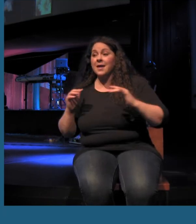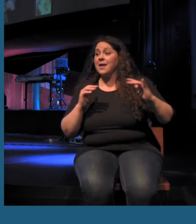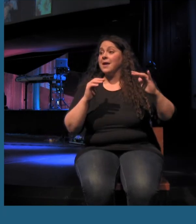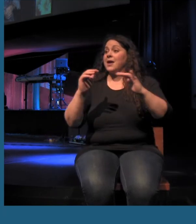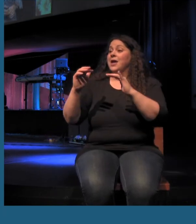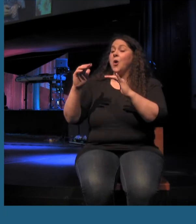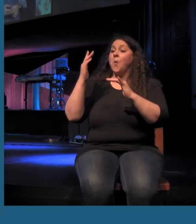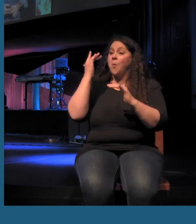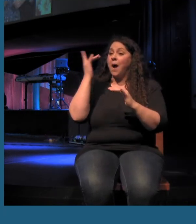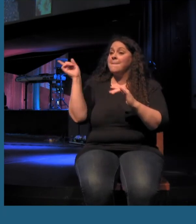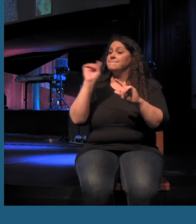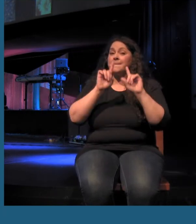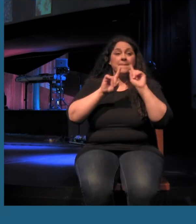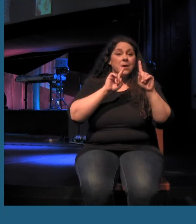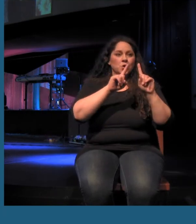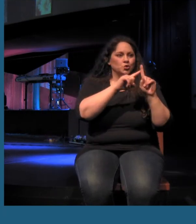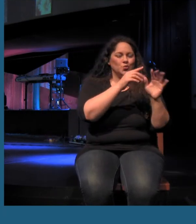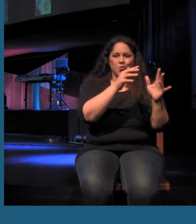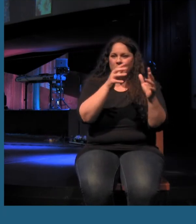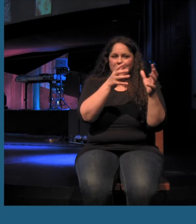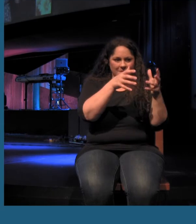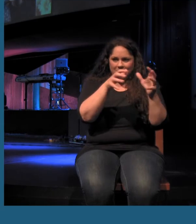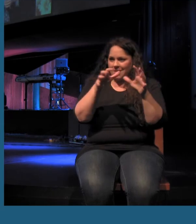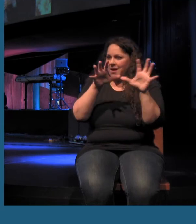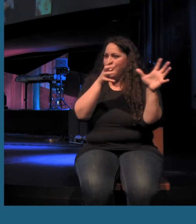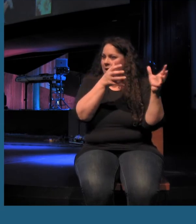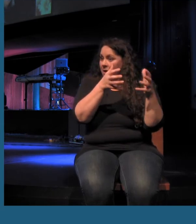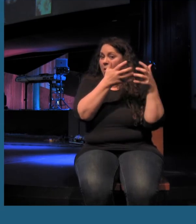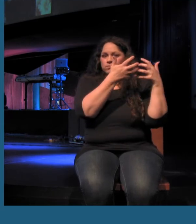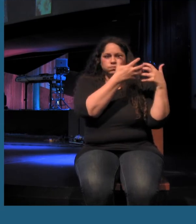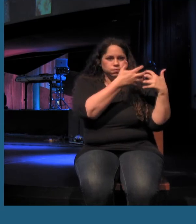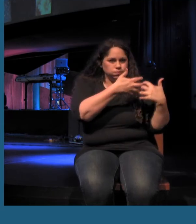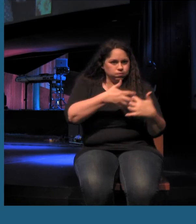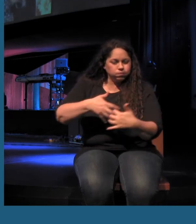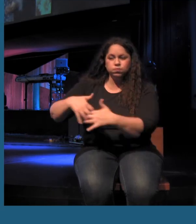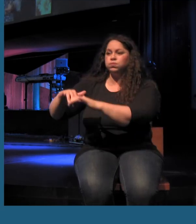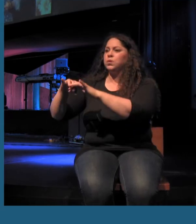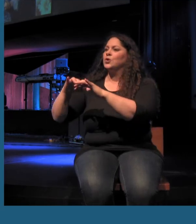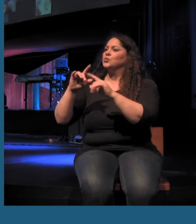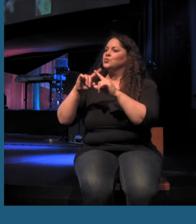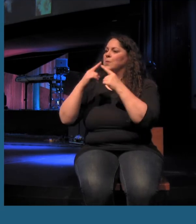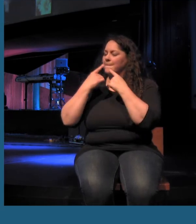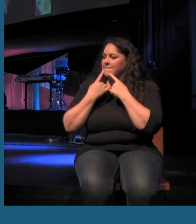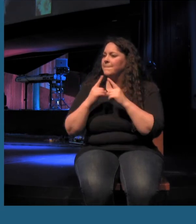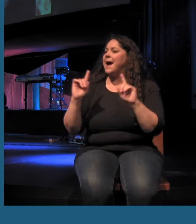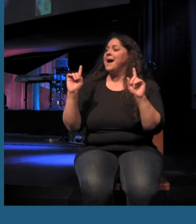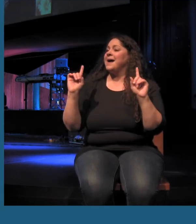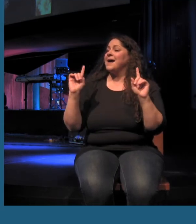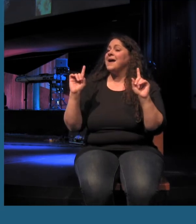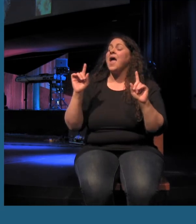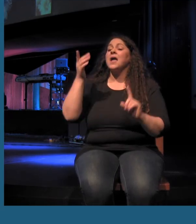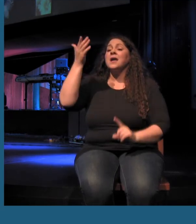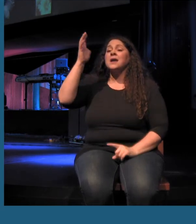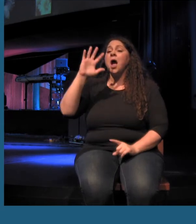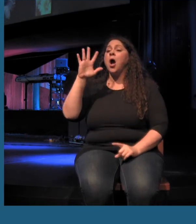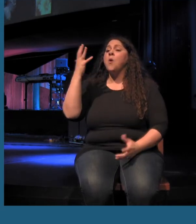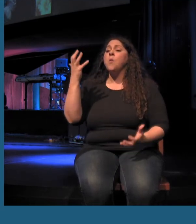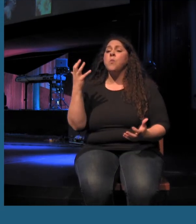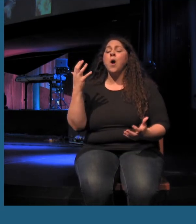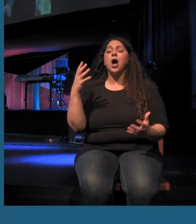done. And God wants the same thing. He is consolidating people. God is not just interested in assembling a crowd.